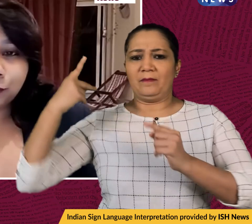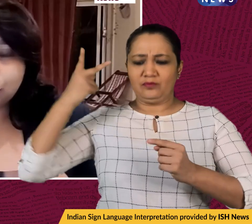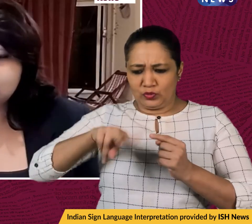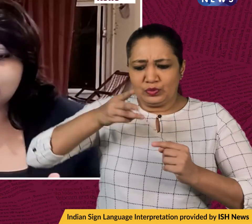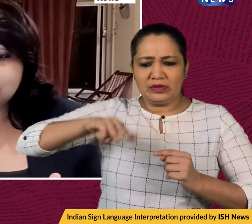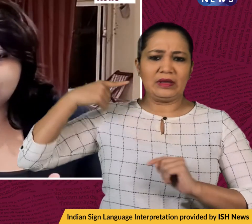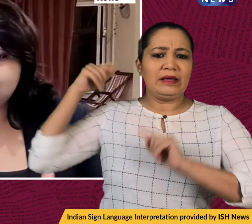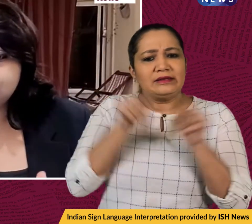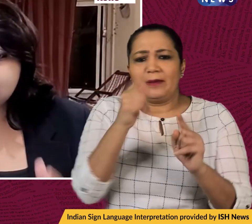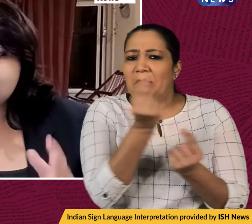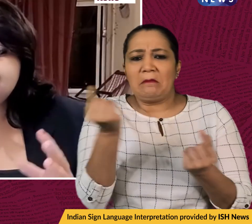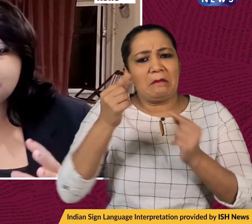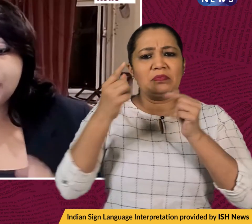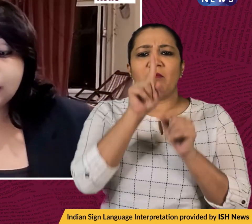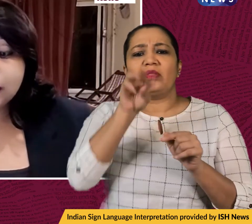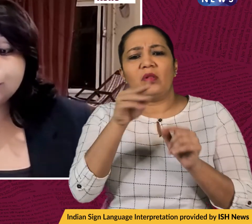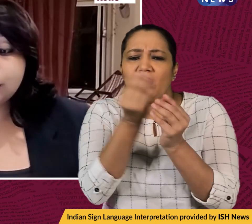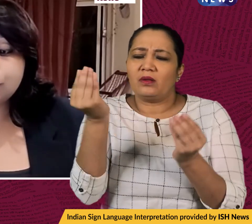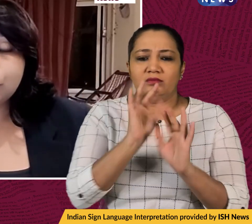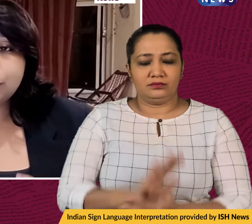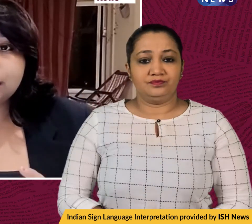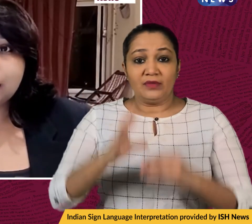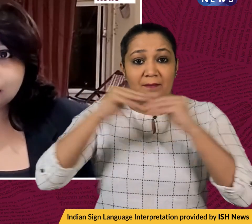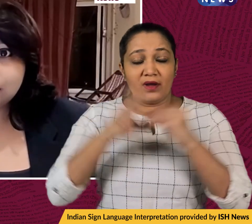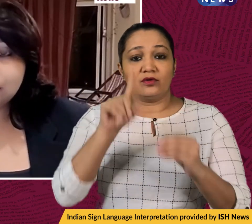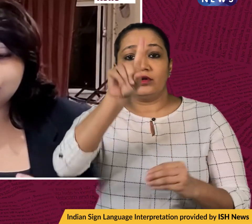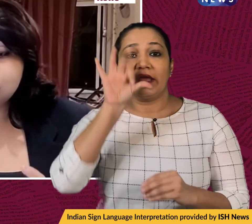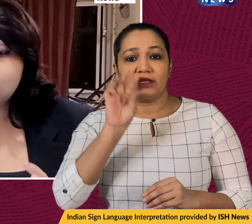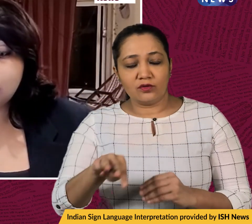it's been reporting in the last couple of days. Bengaluru has reported